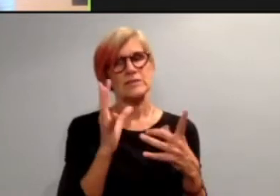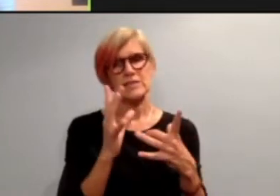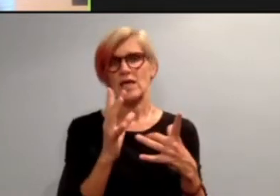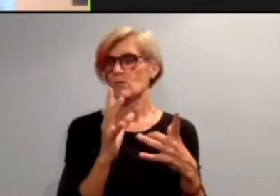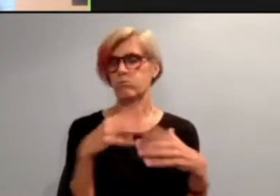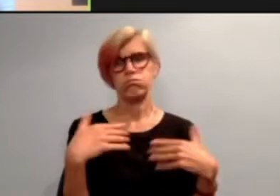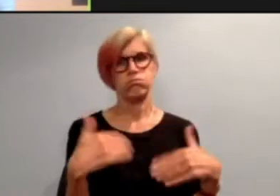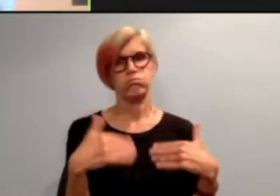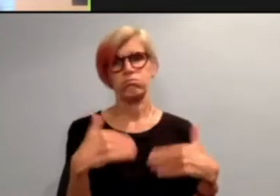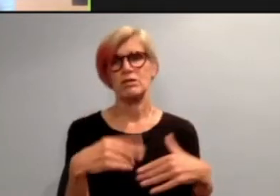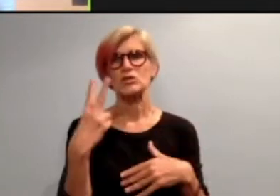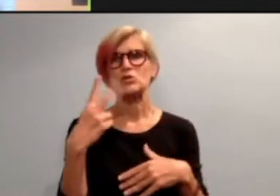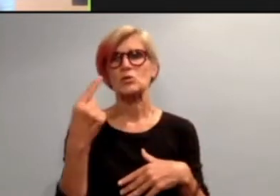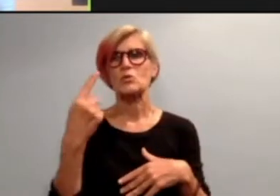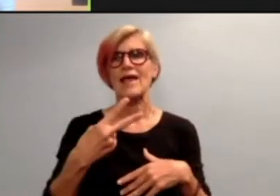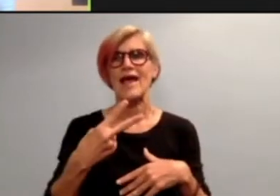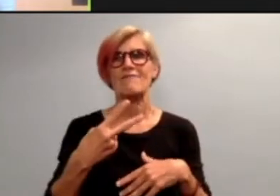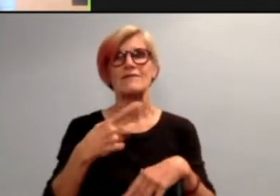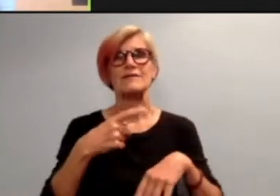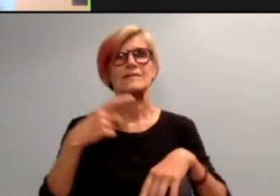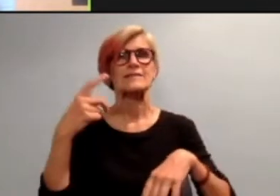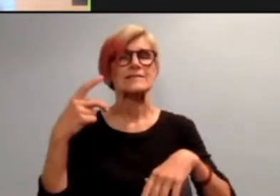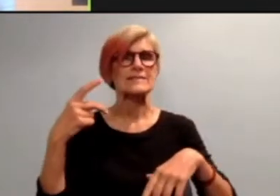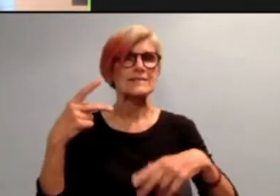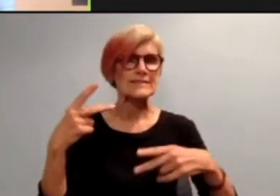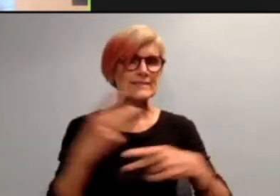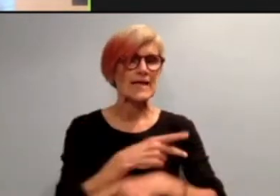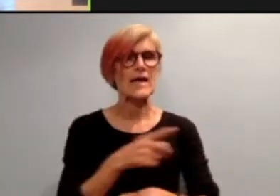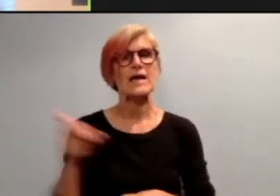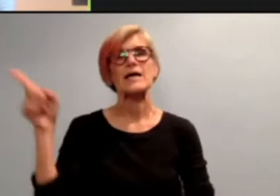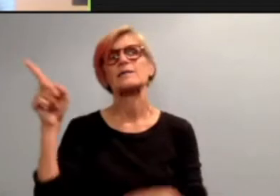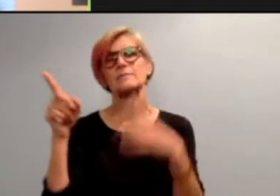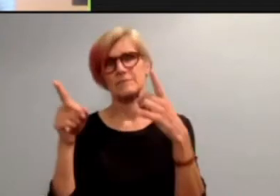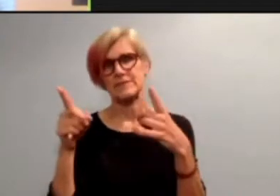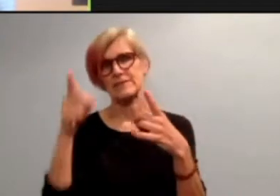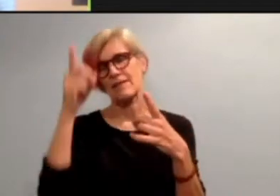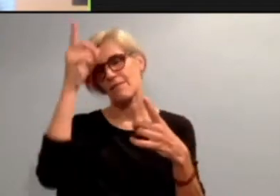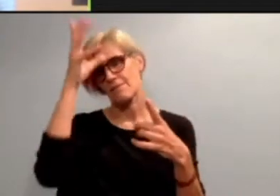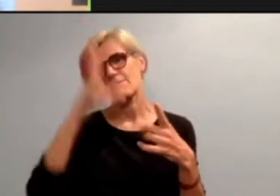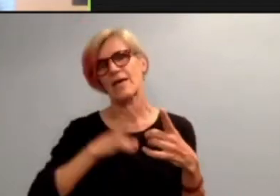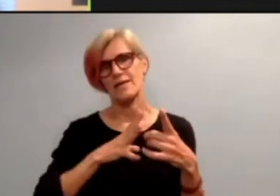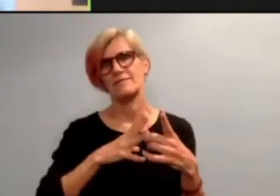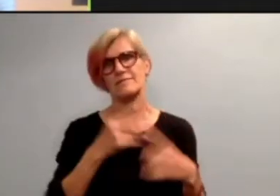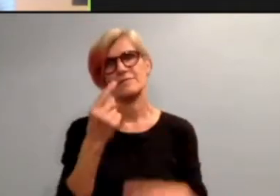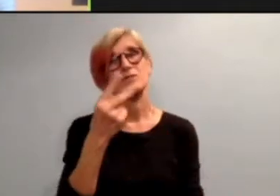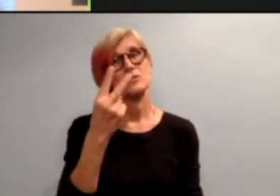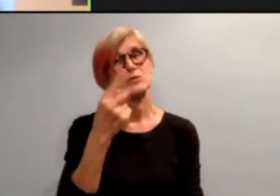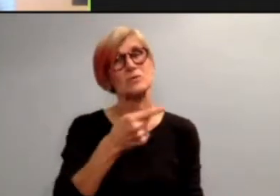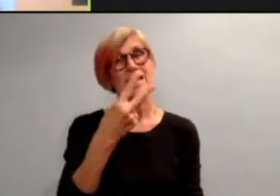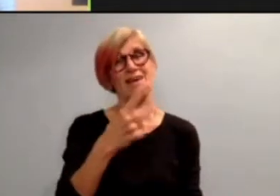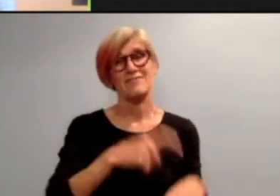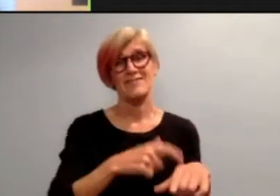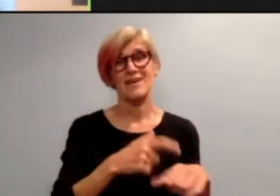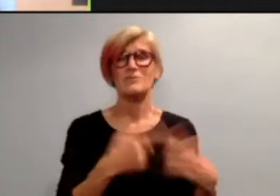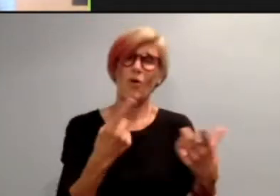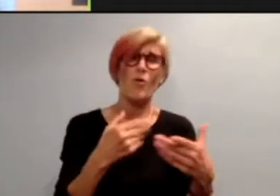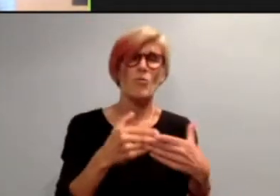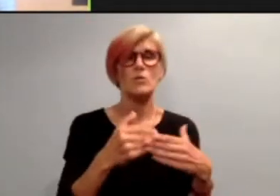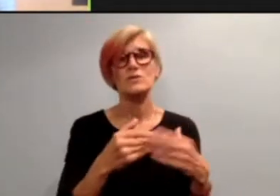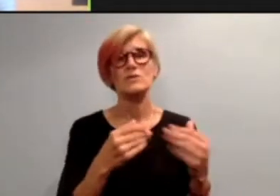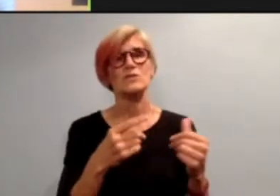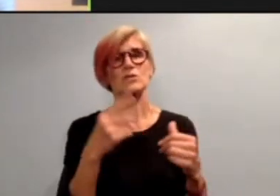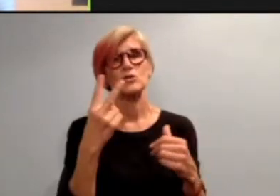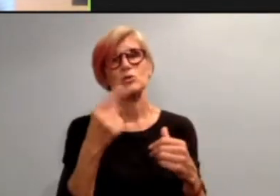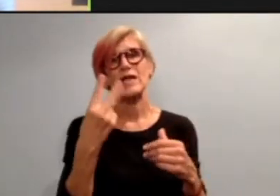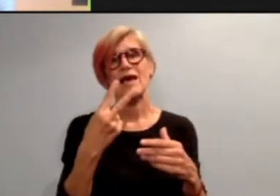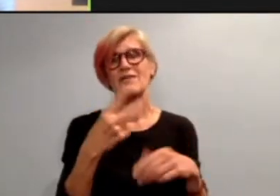almost 2.5 times the rate of men in our communities. And so, unfortunately, it just saddens me